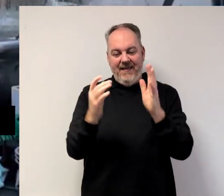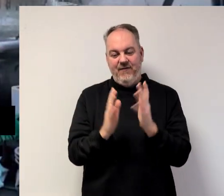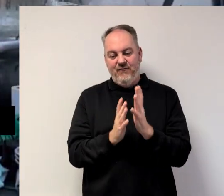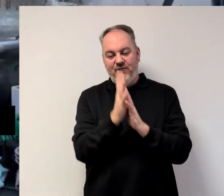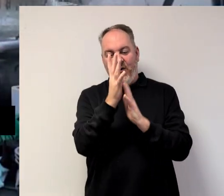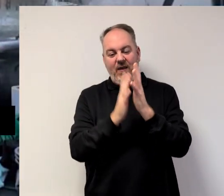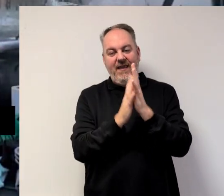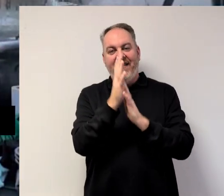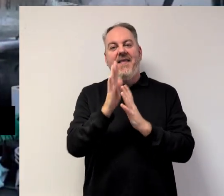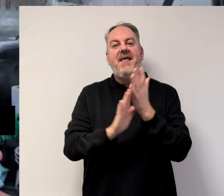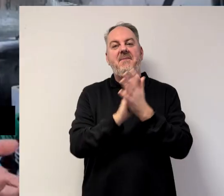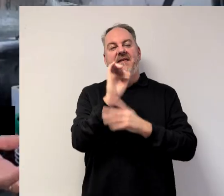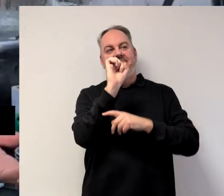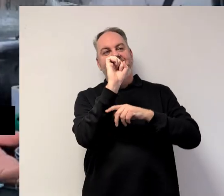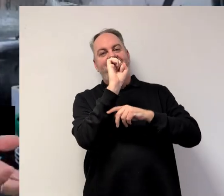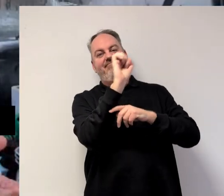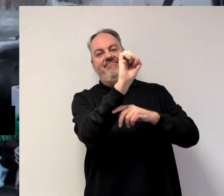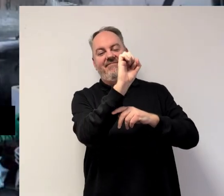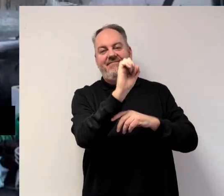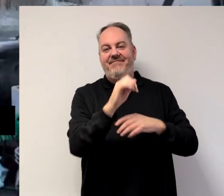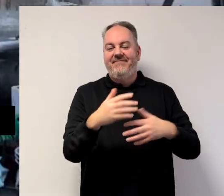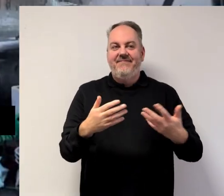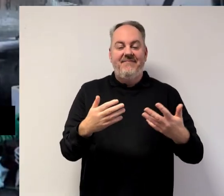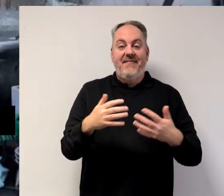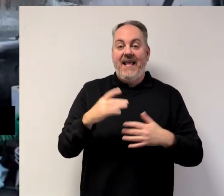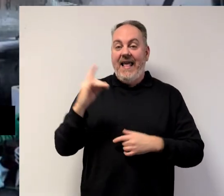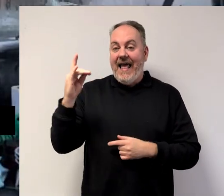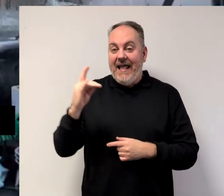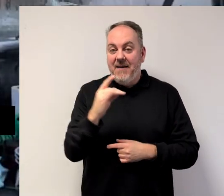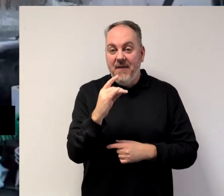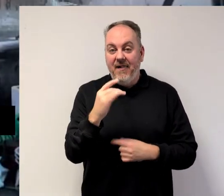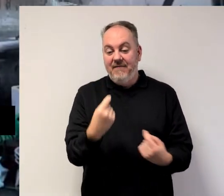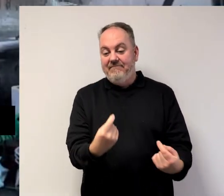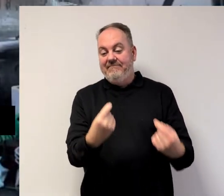they be animal, vegetable or human